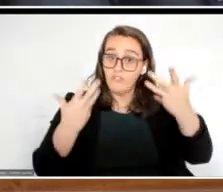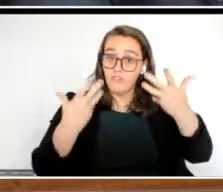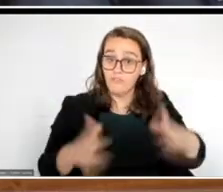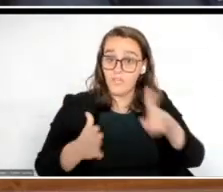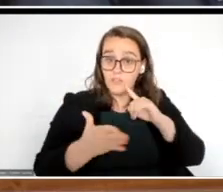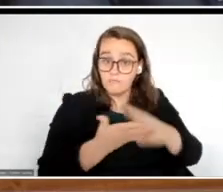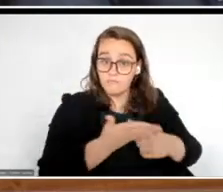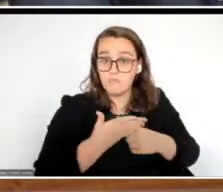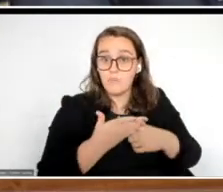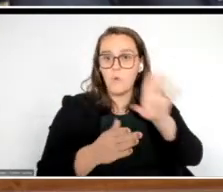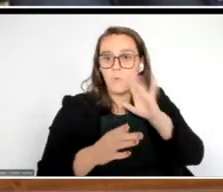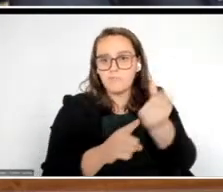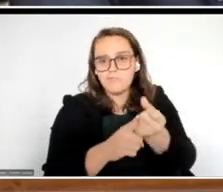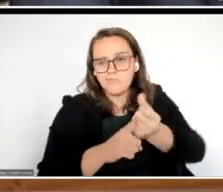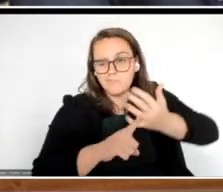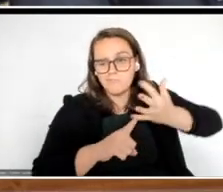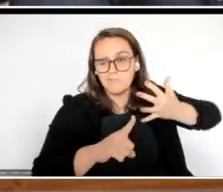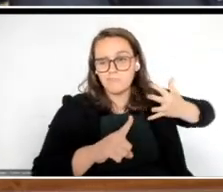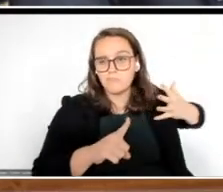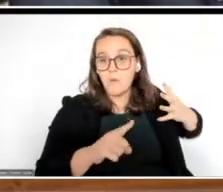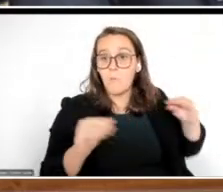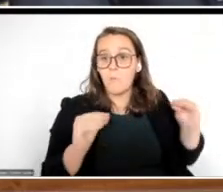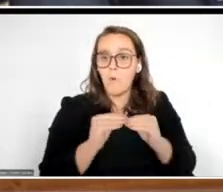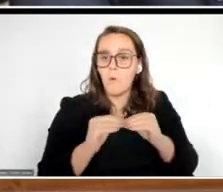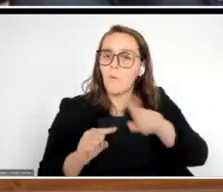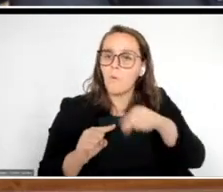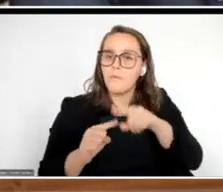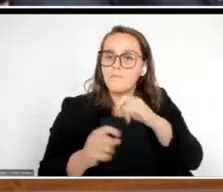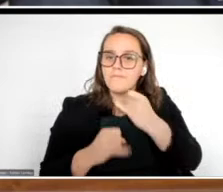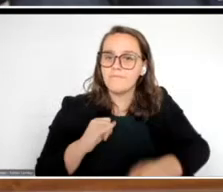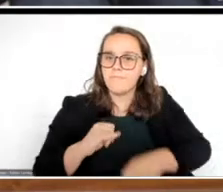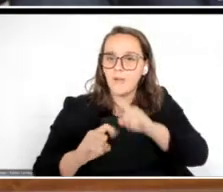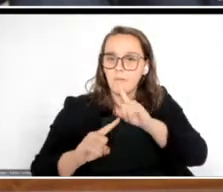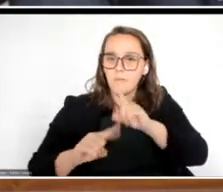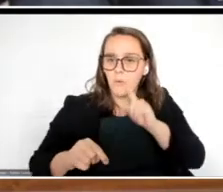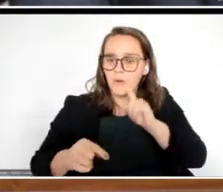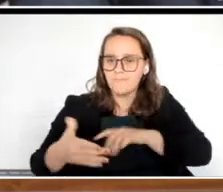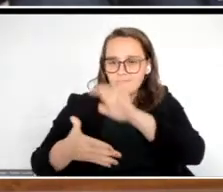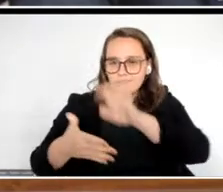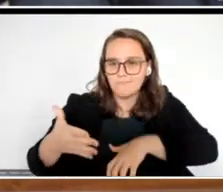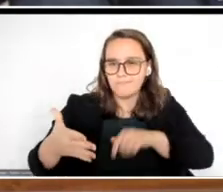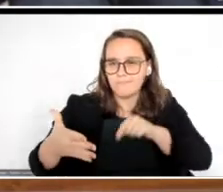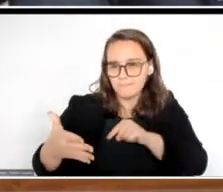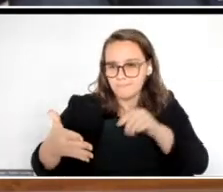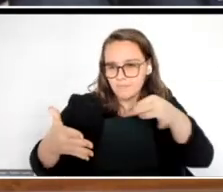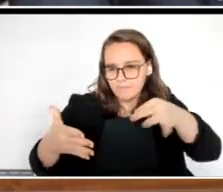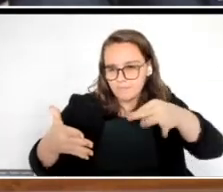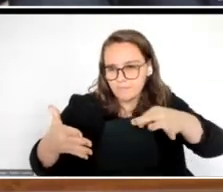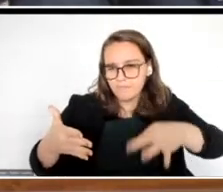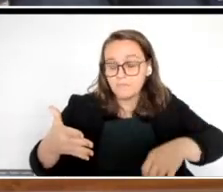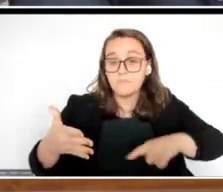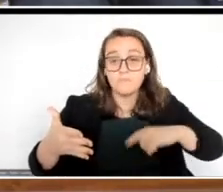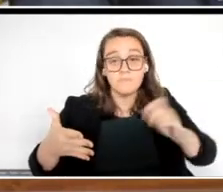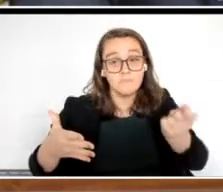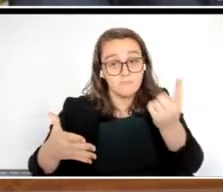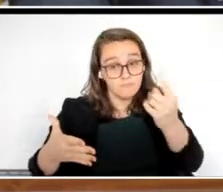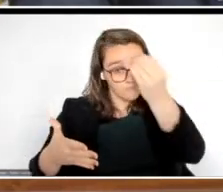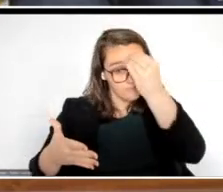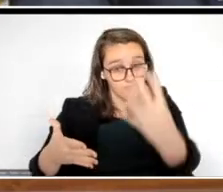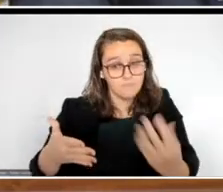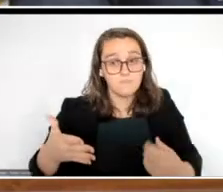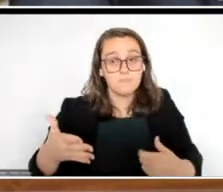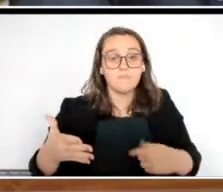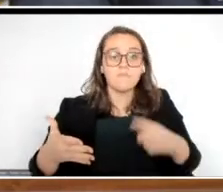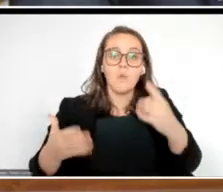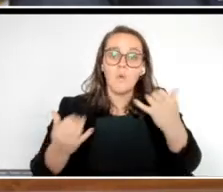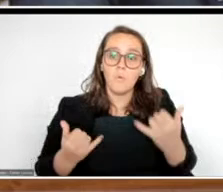in our final report. And I will also note this. The committee is reviewing testimony regarding potential